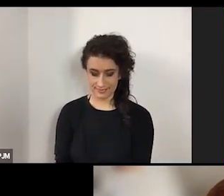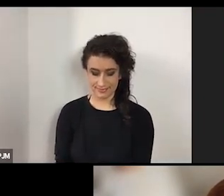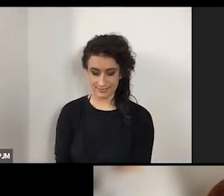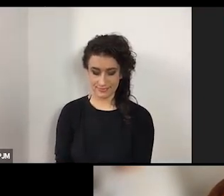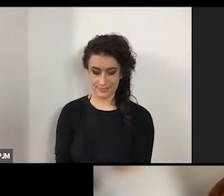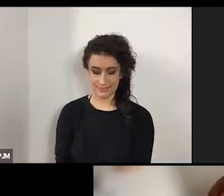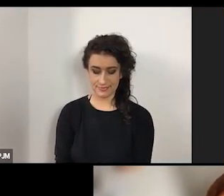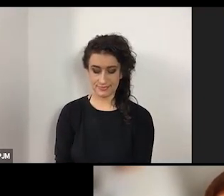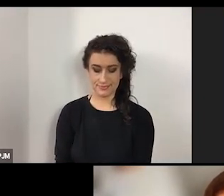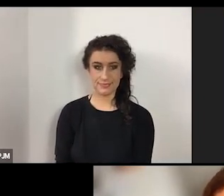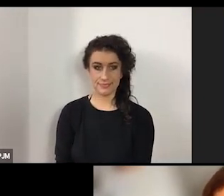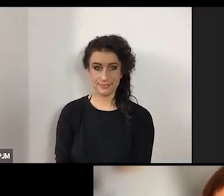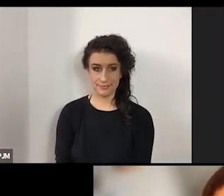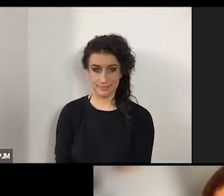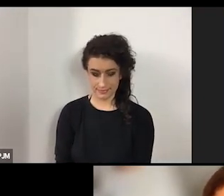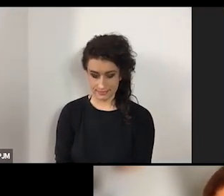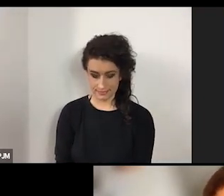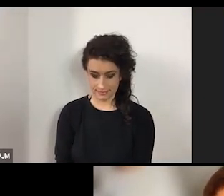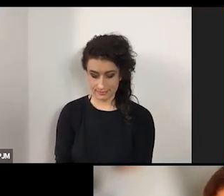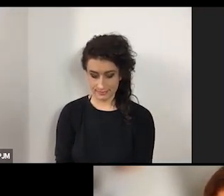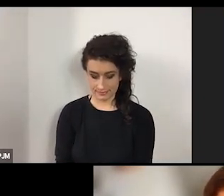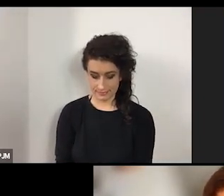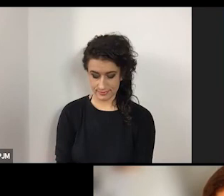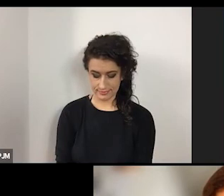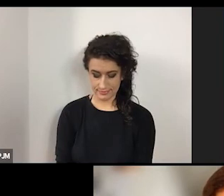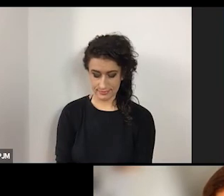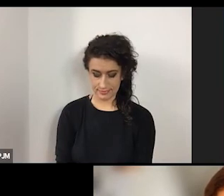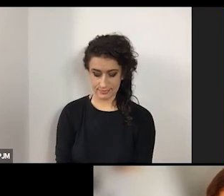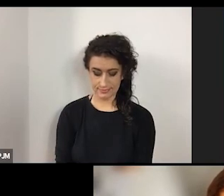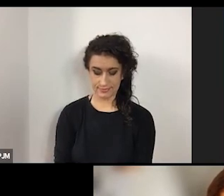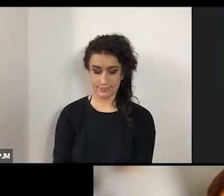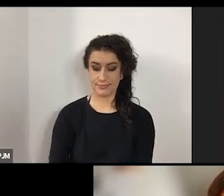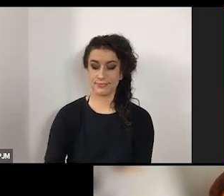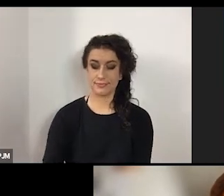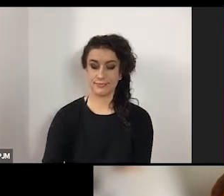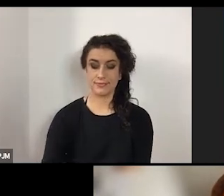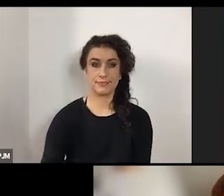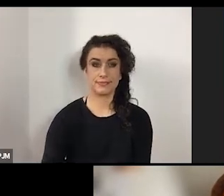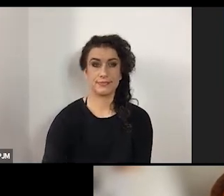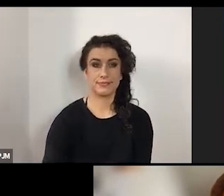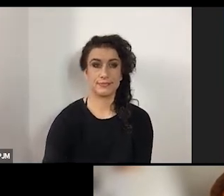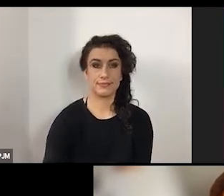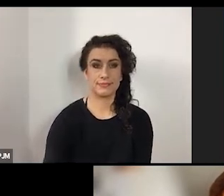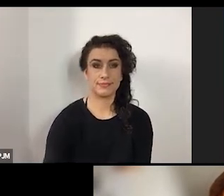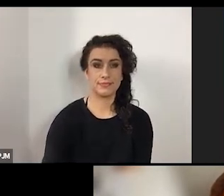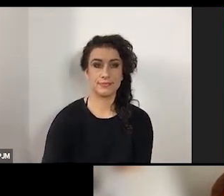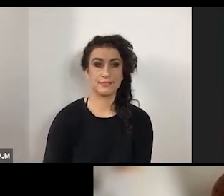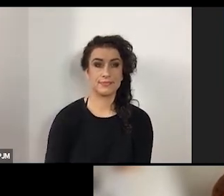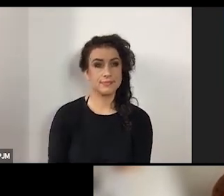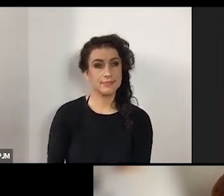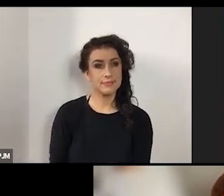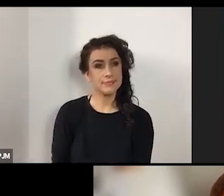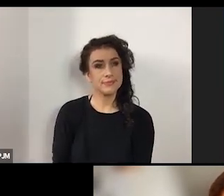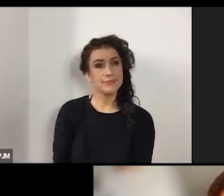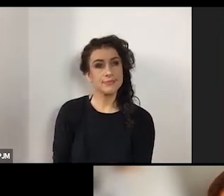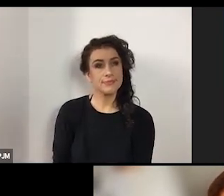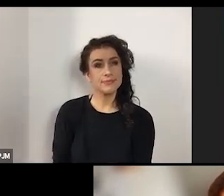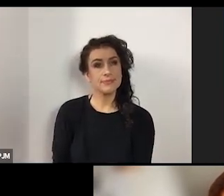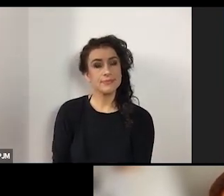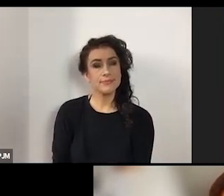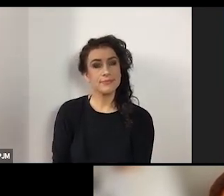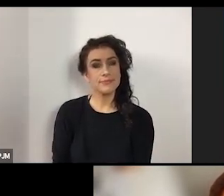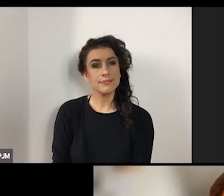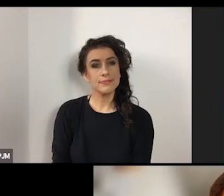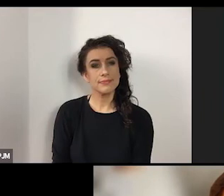Maybe each of you could write one word or one sentence, what inspired you